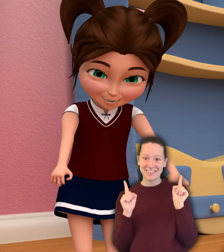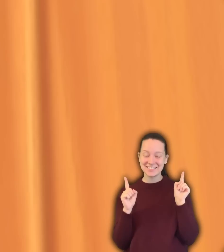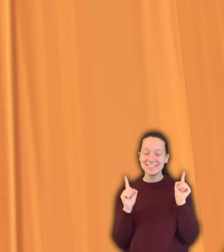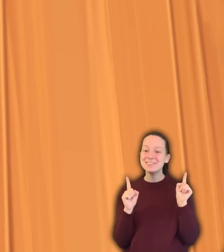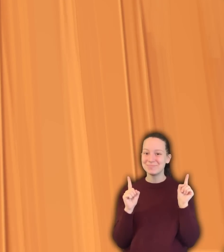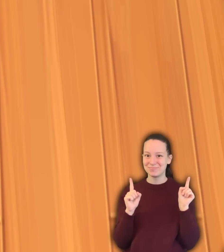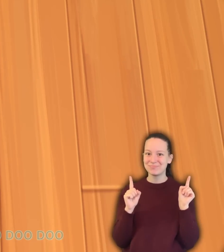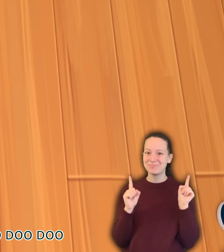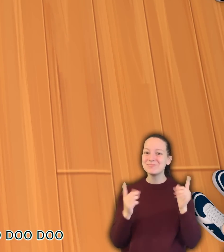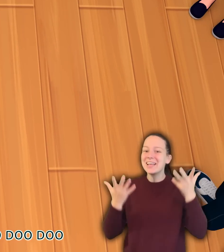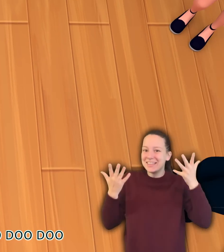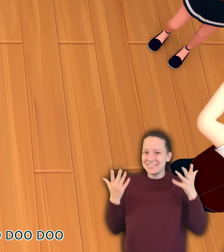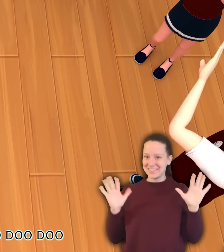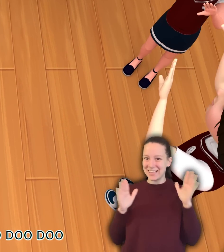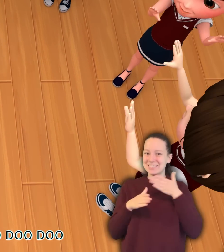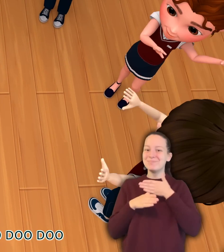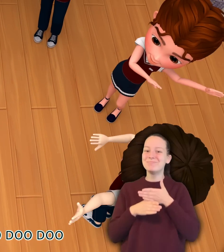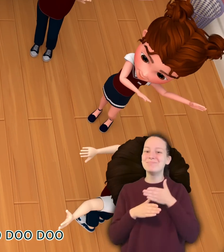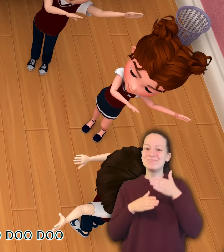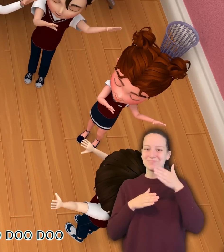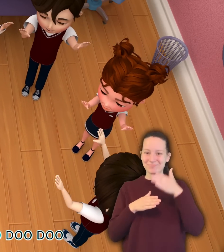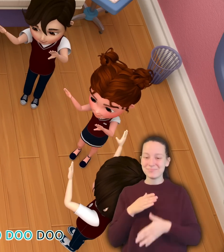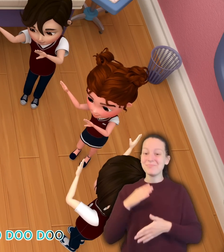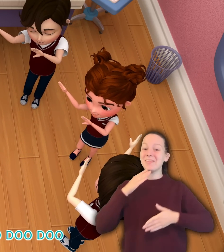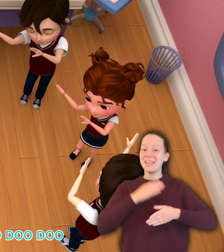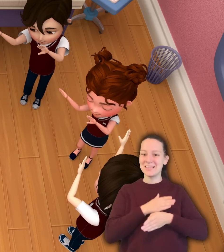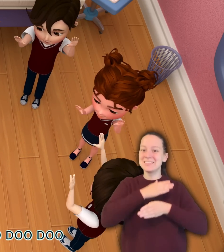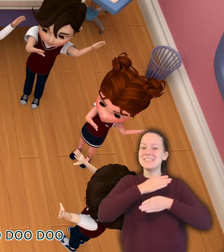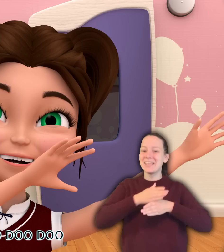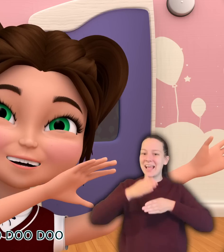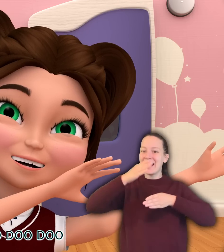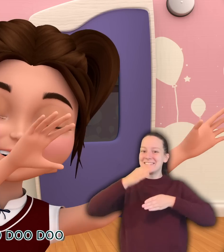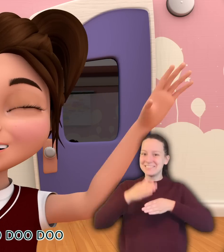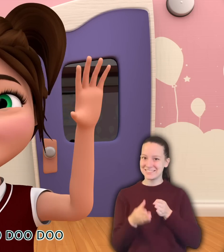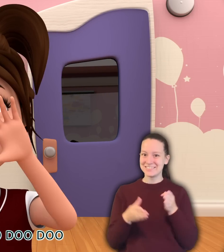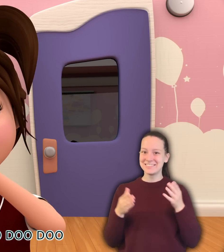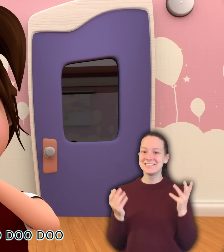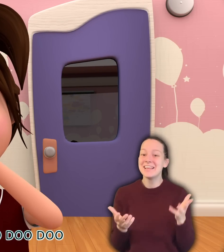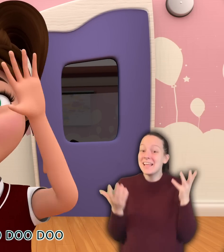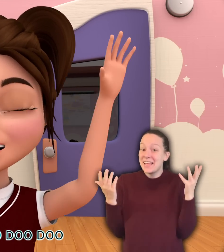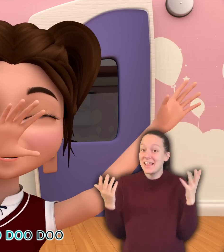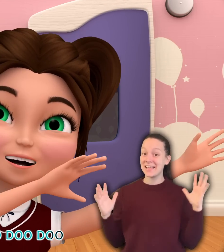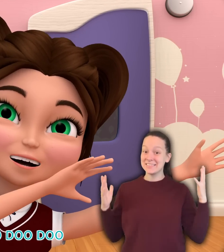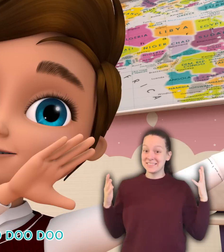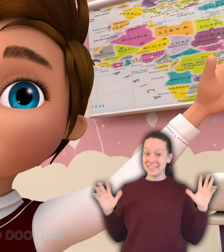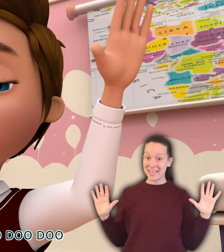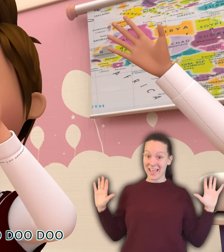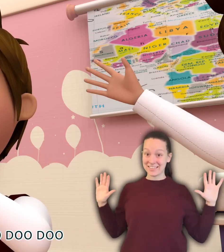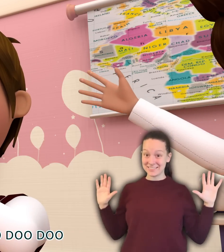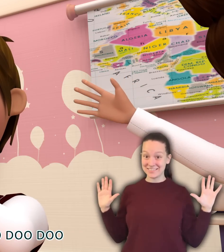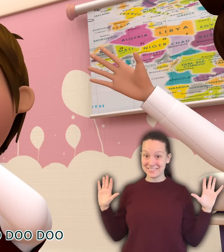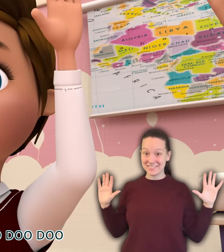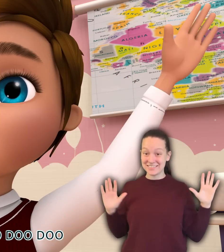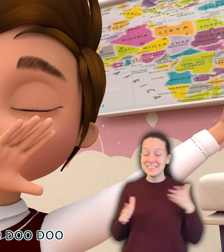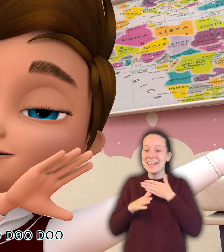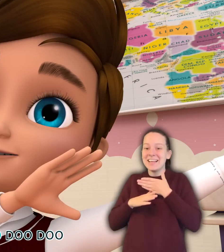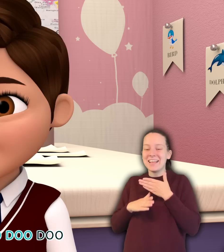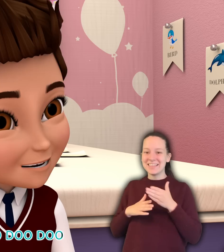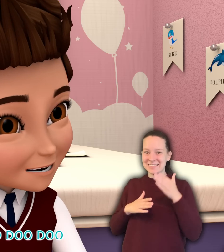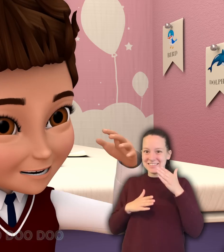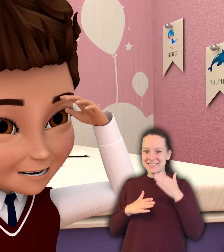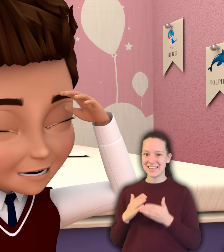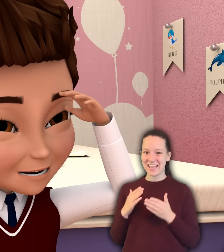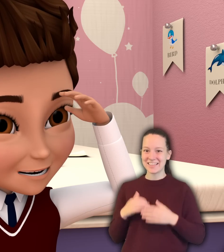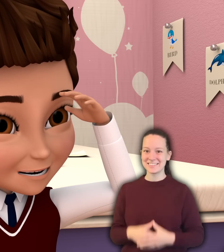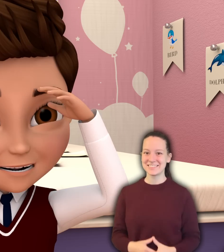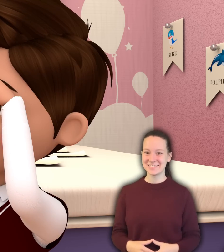last. It's the end, it's the end, it's the end,